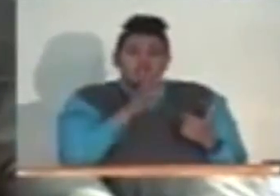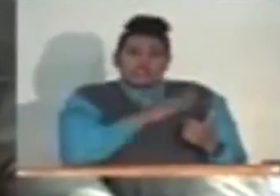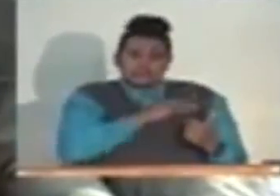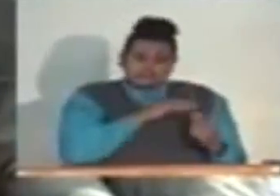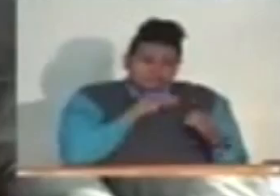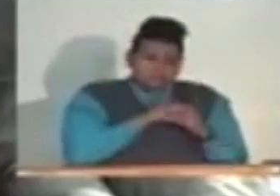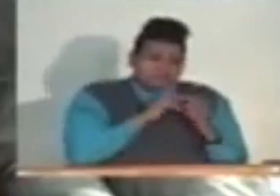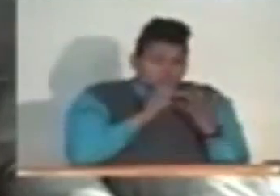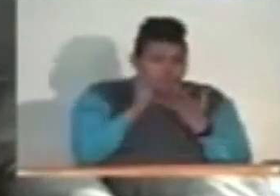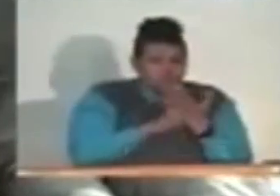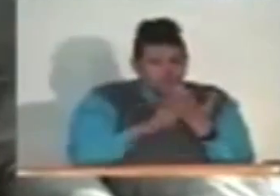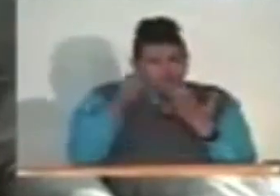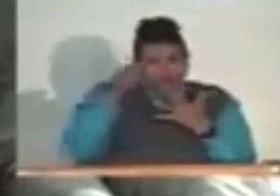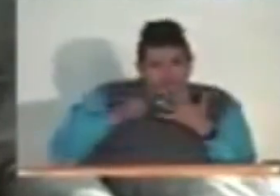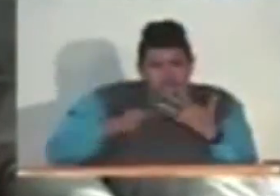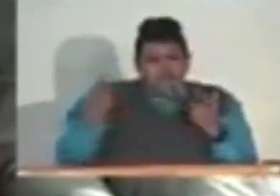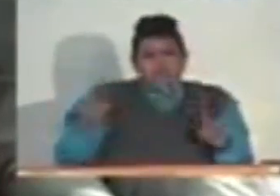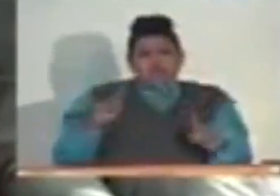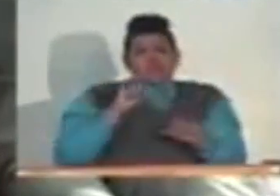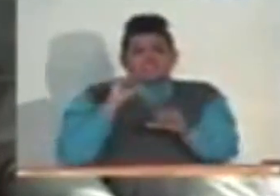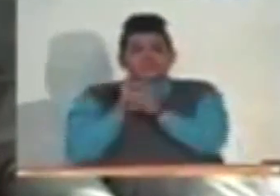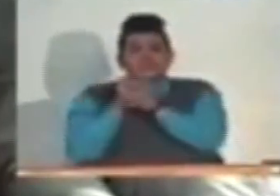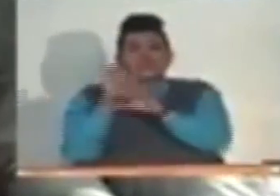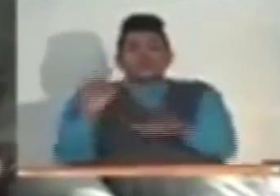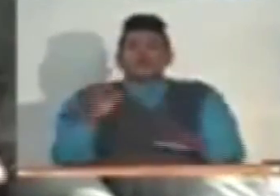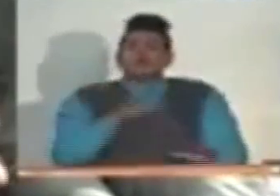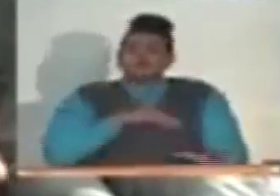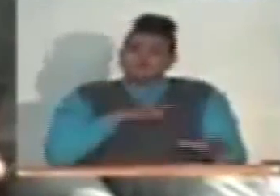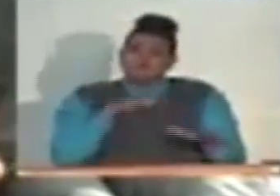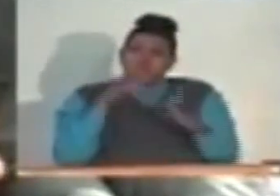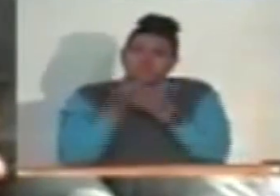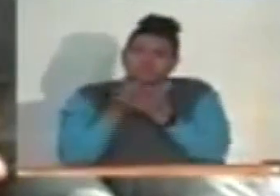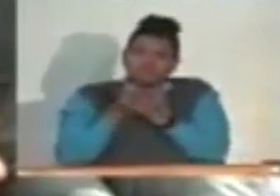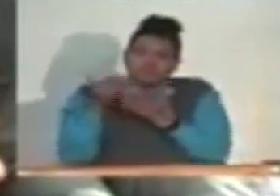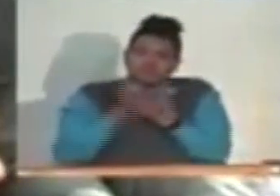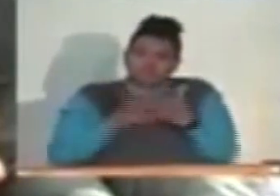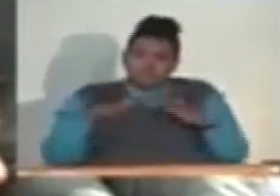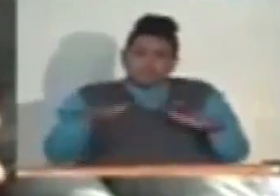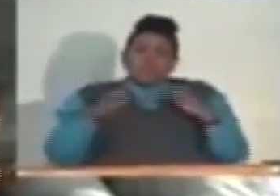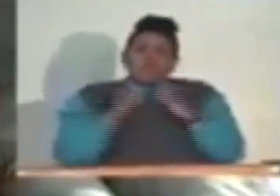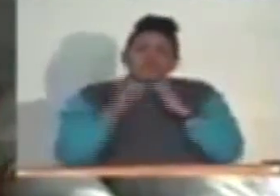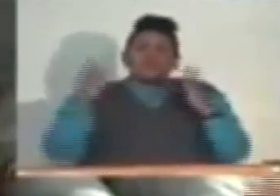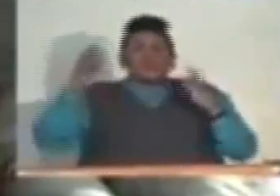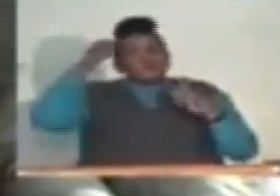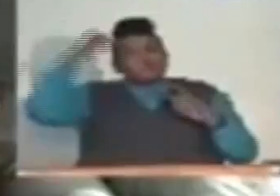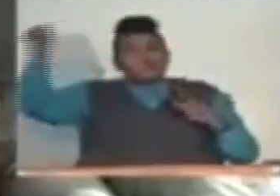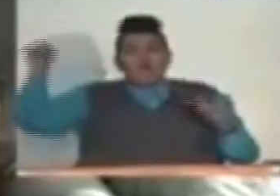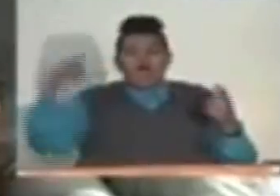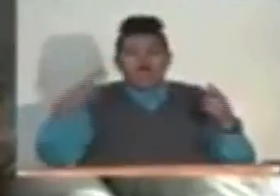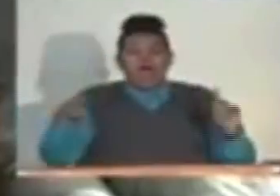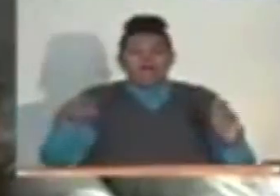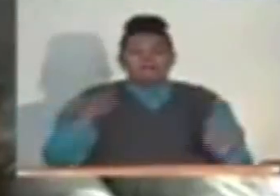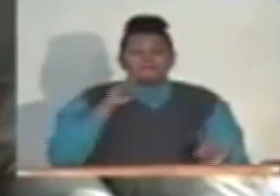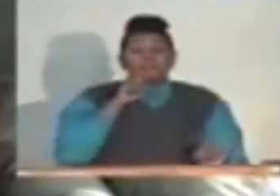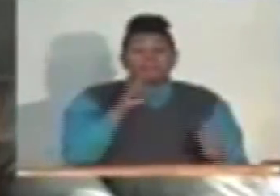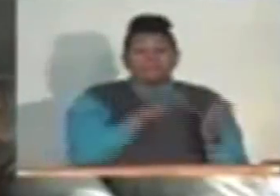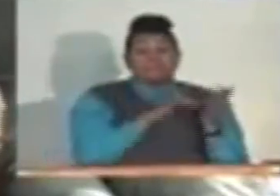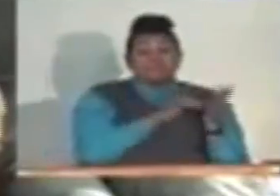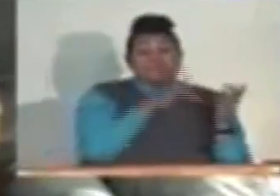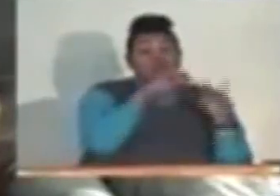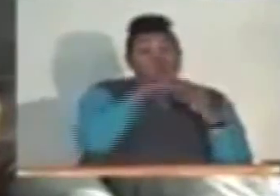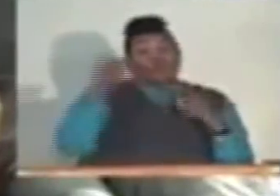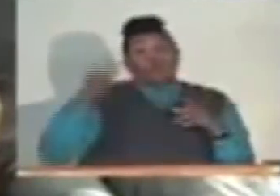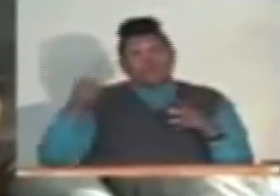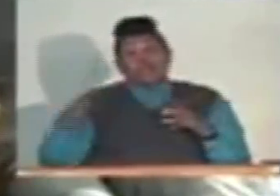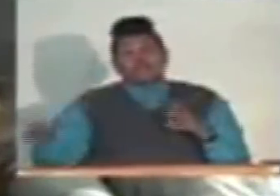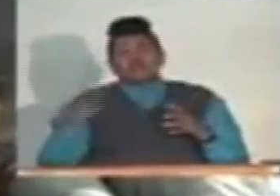the program. The workers accepted the wage freeze without any striking. The creditors, including the